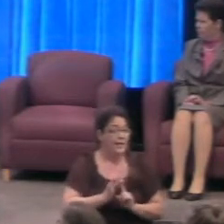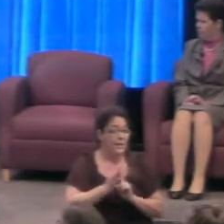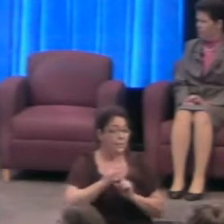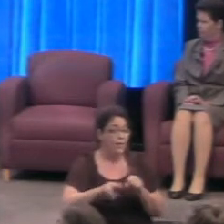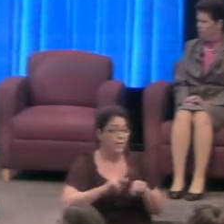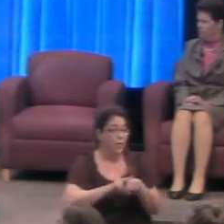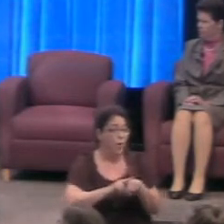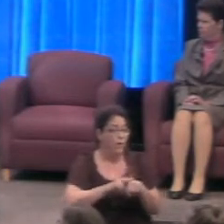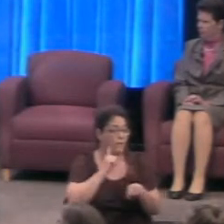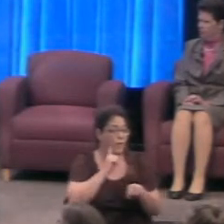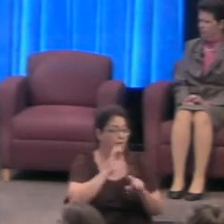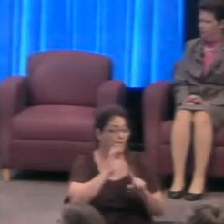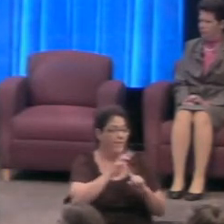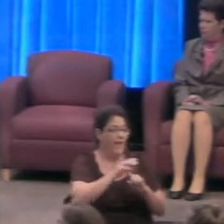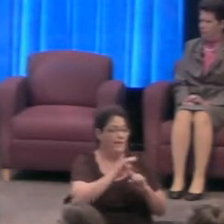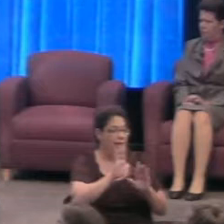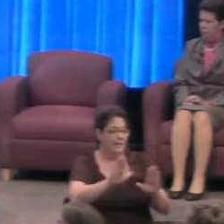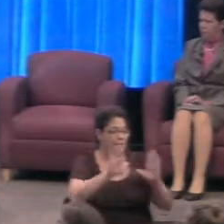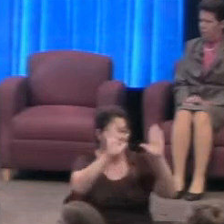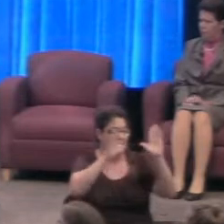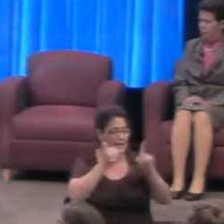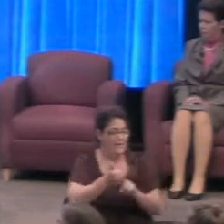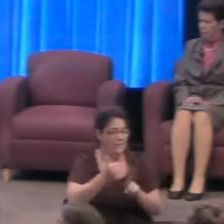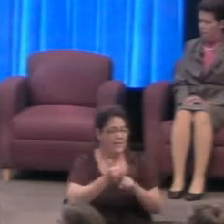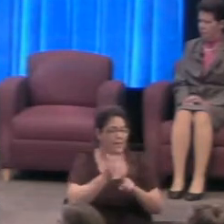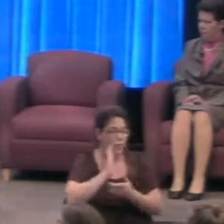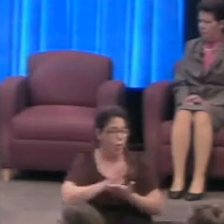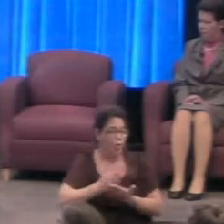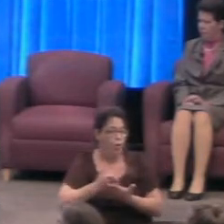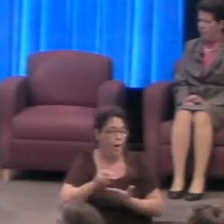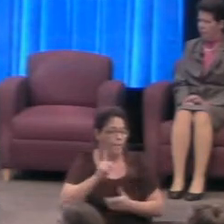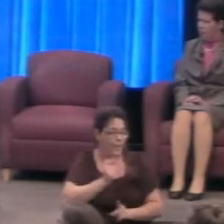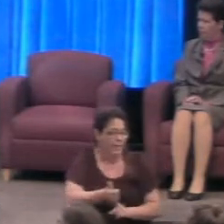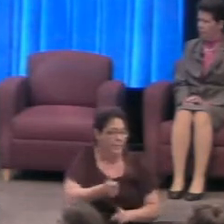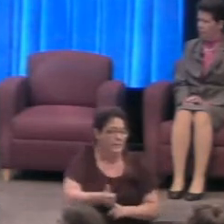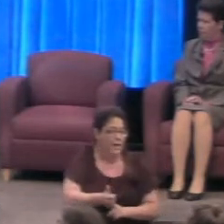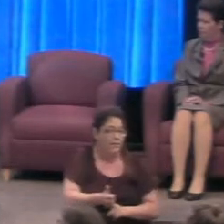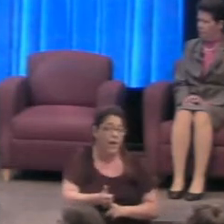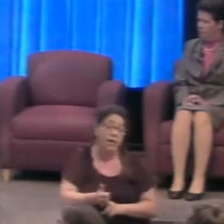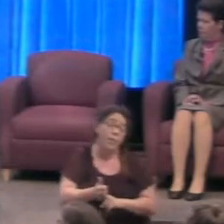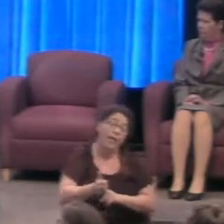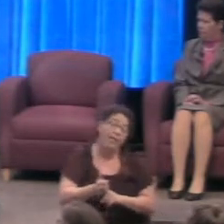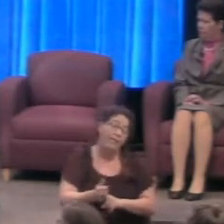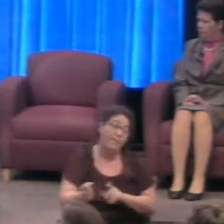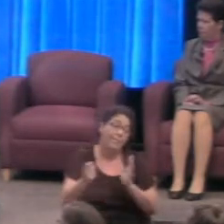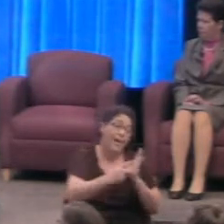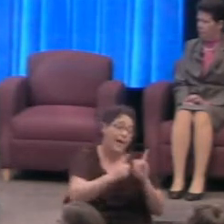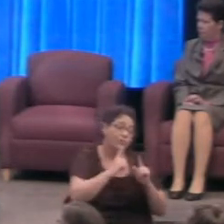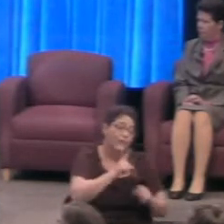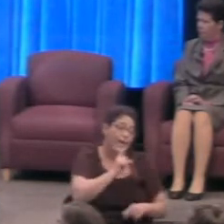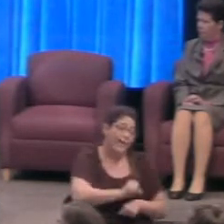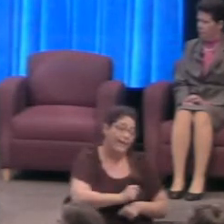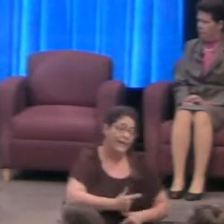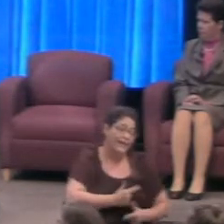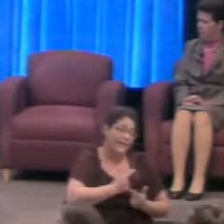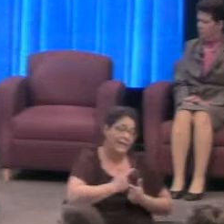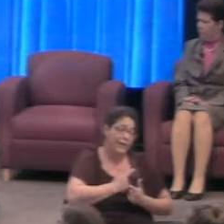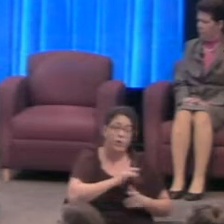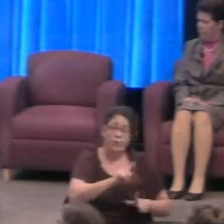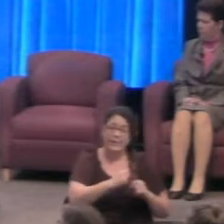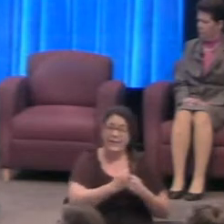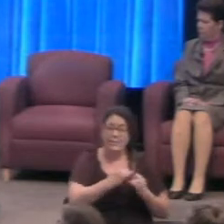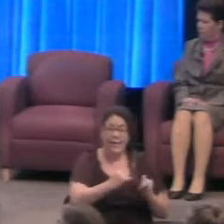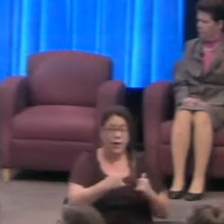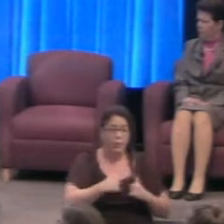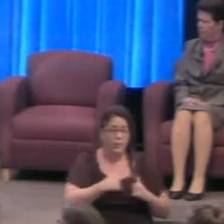the fantastic ideas that they would cook up on their own. Well, back to reality. Your teammates are like you and me, flawed